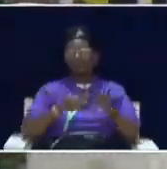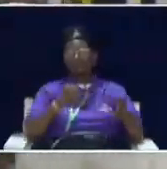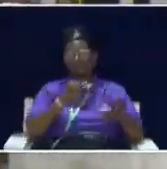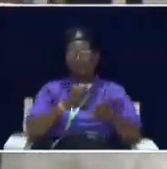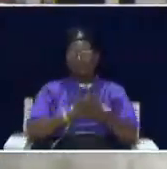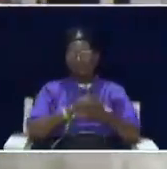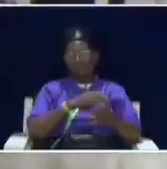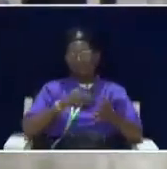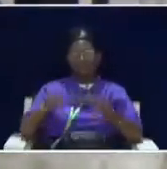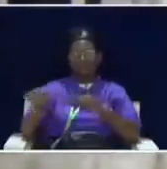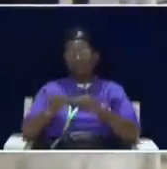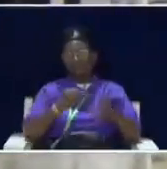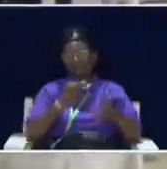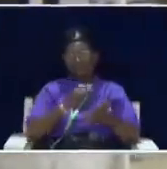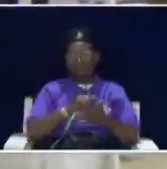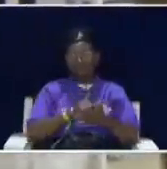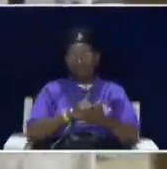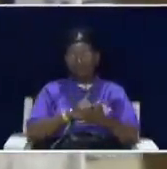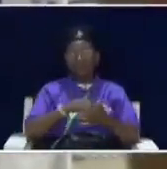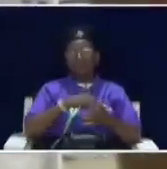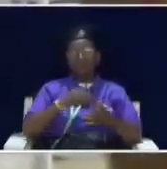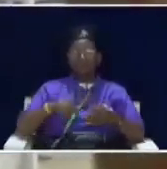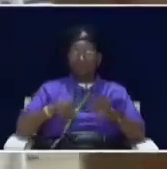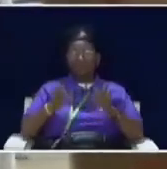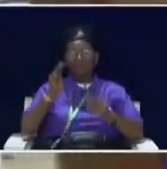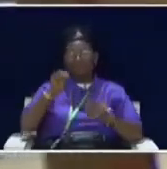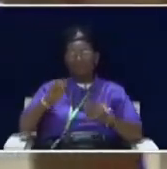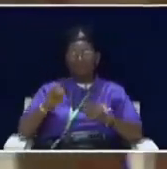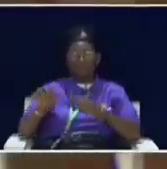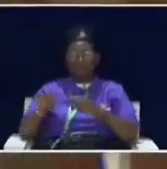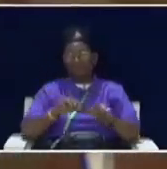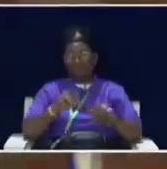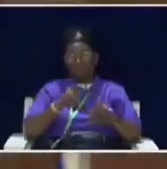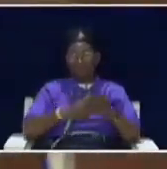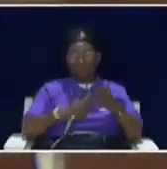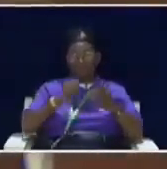do that and let him do what he alone can do?